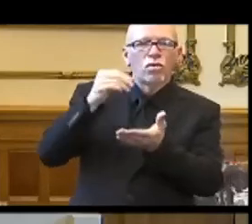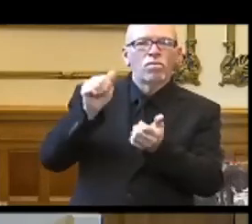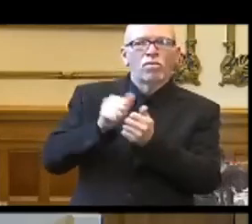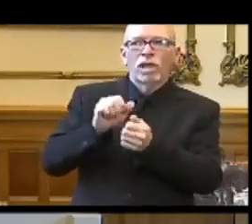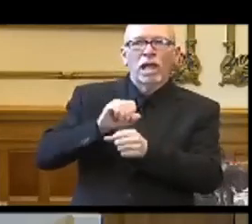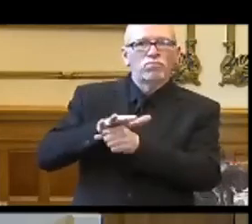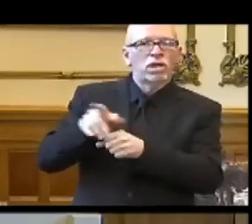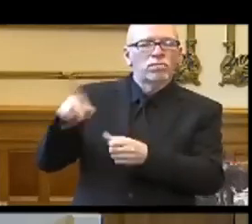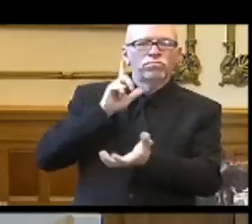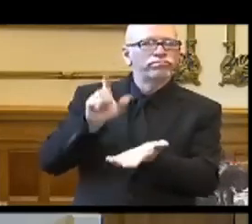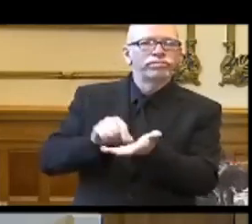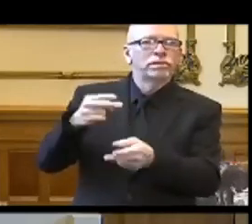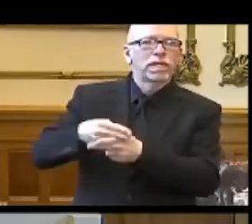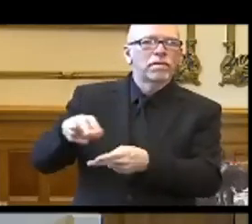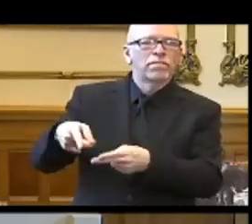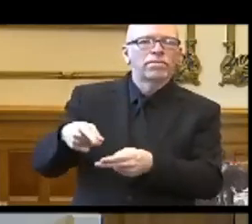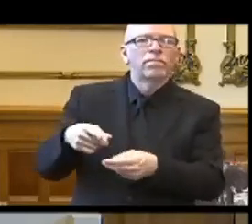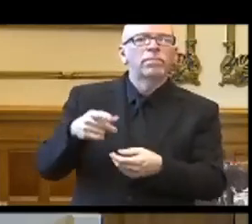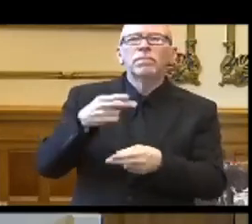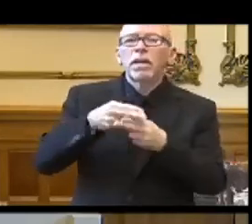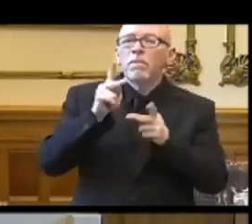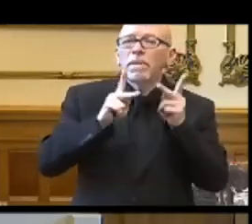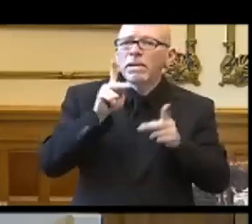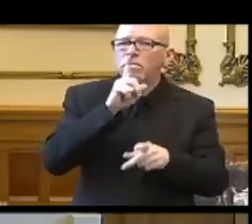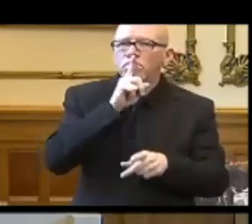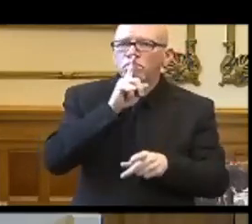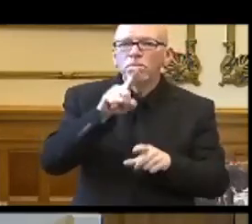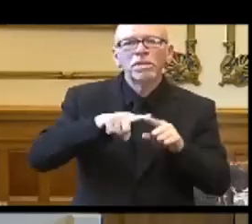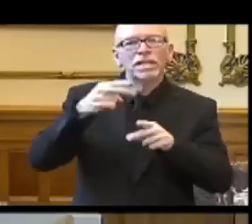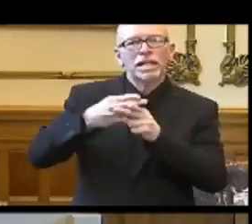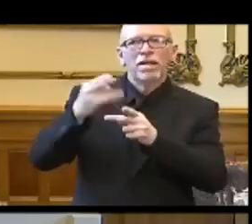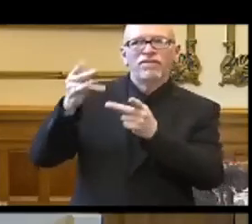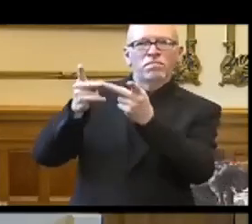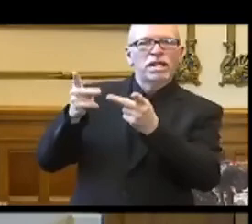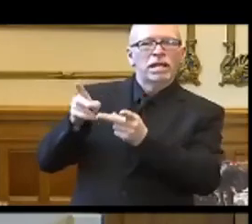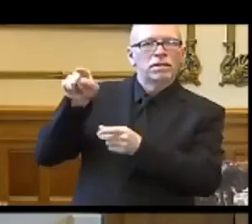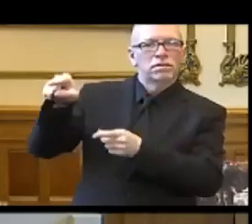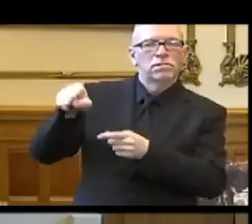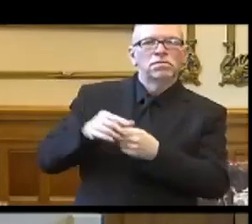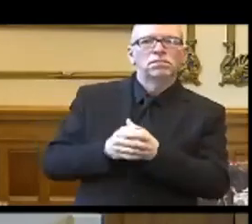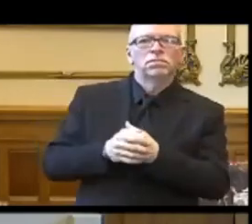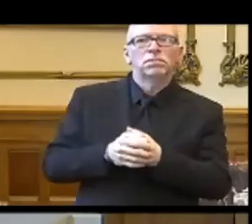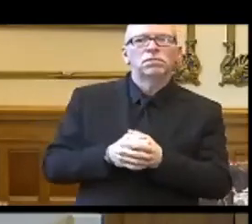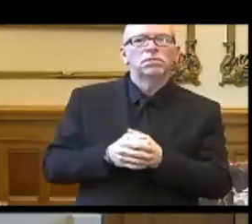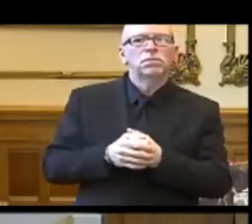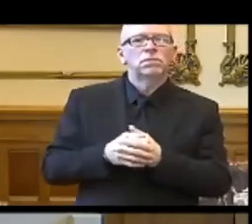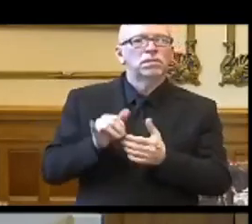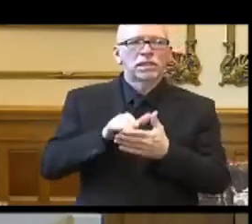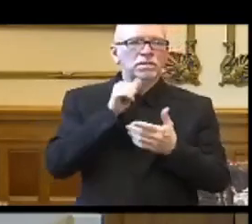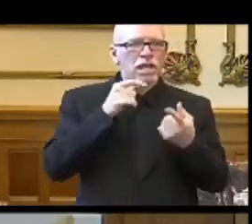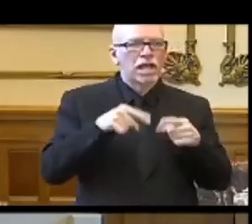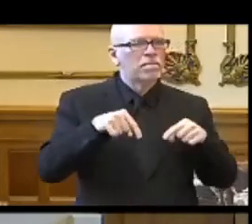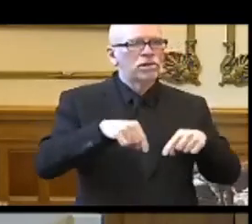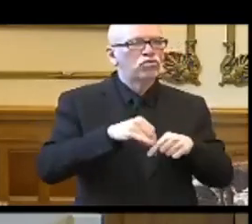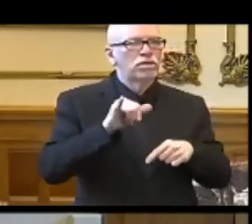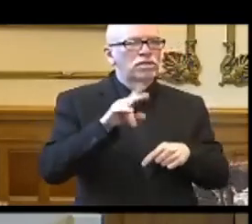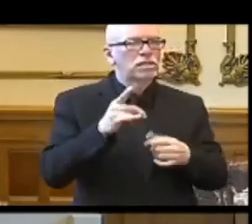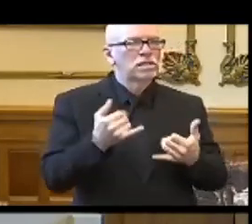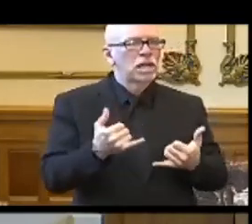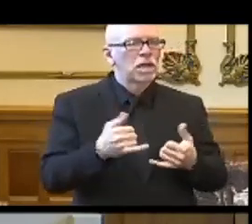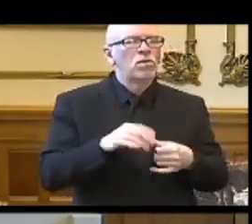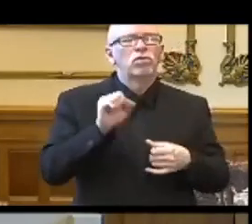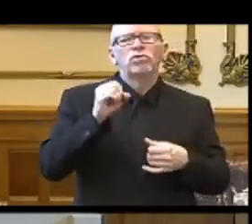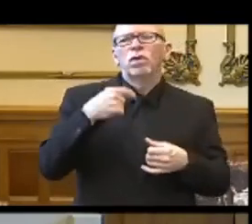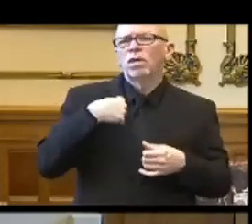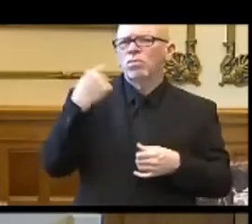outbreaks. No names of people, but names of facilities. And that's not happening here in Indiana now. So